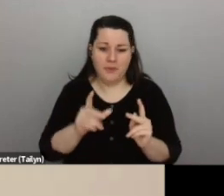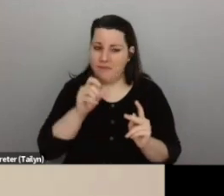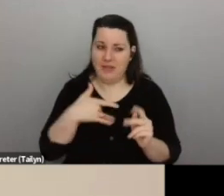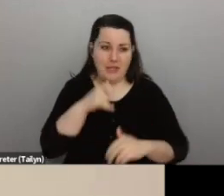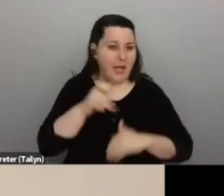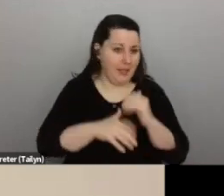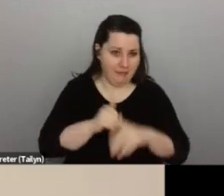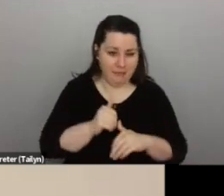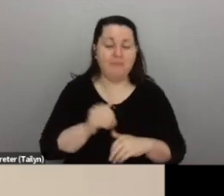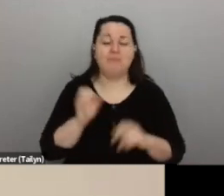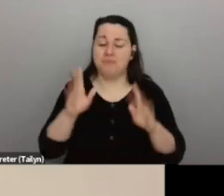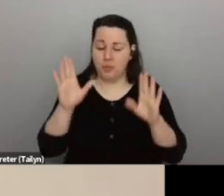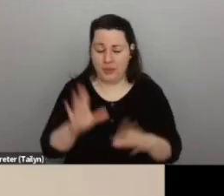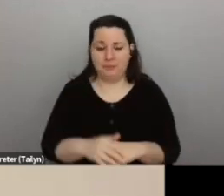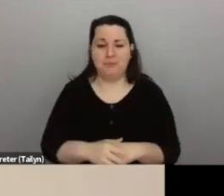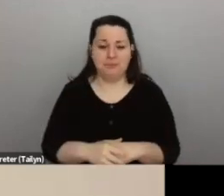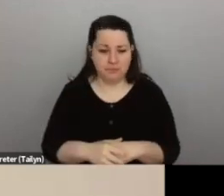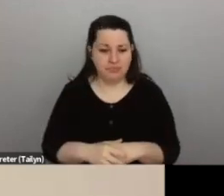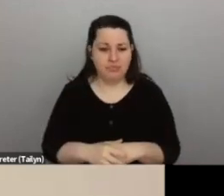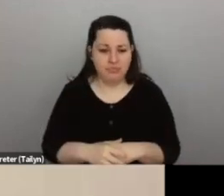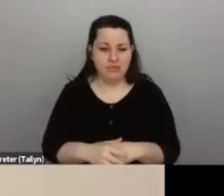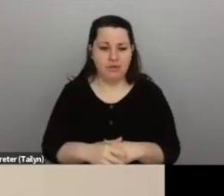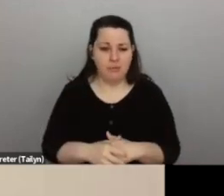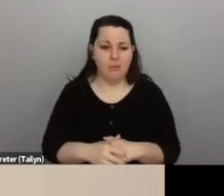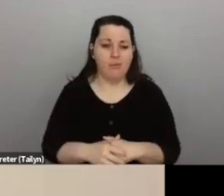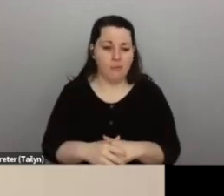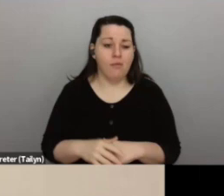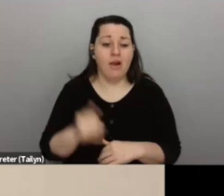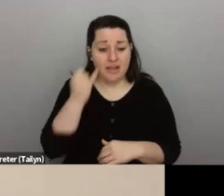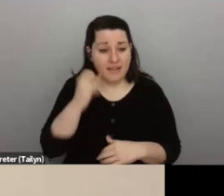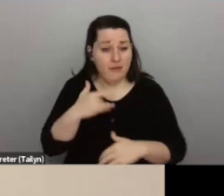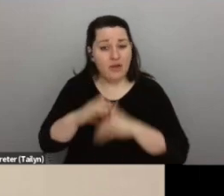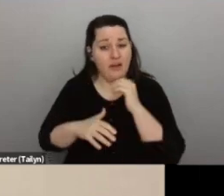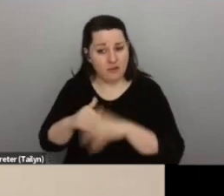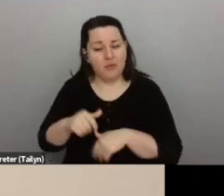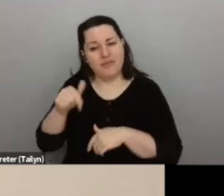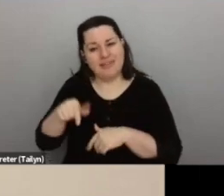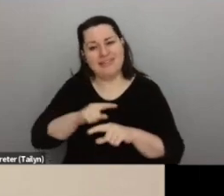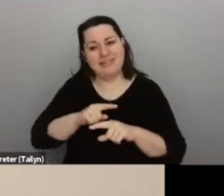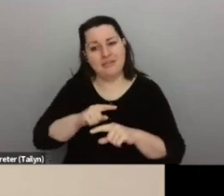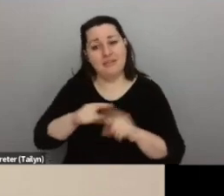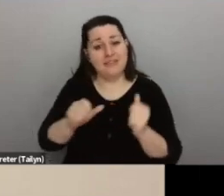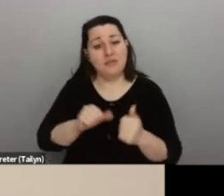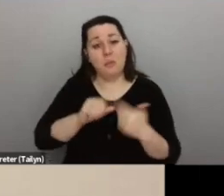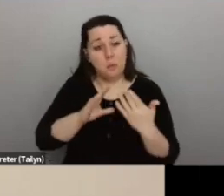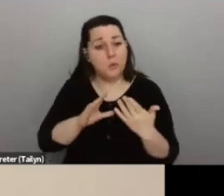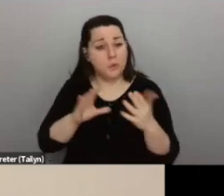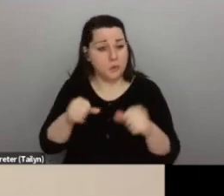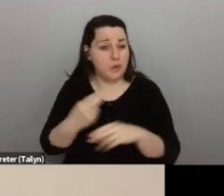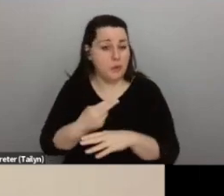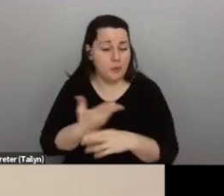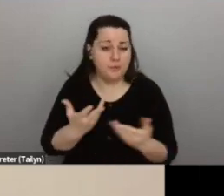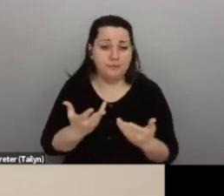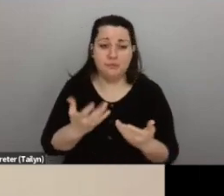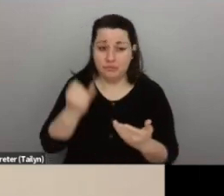comfortable. Great. So, for those of you that are comfortable, this is another approach that you can use. For